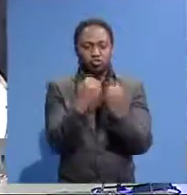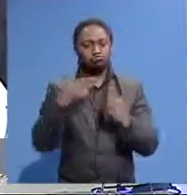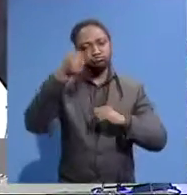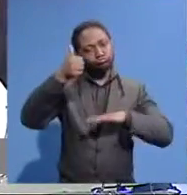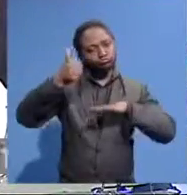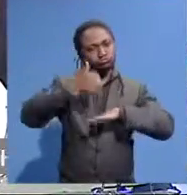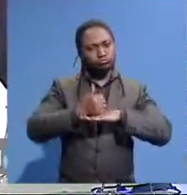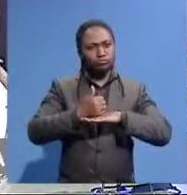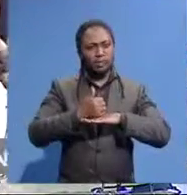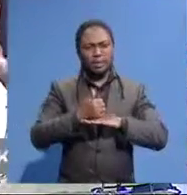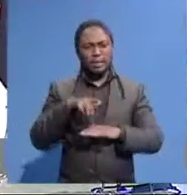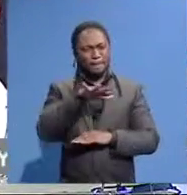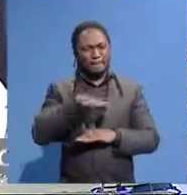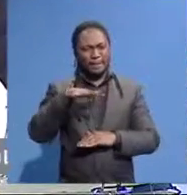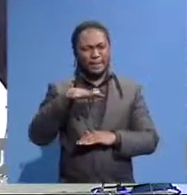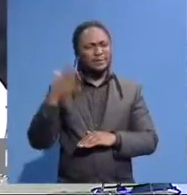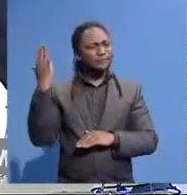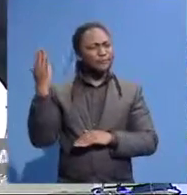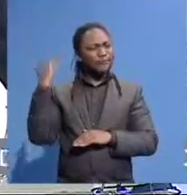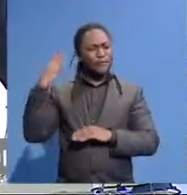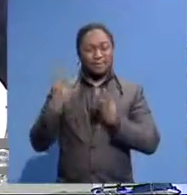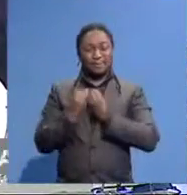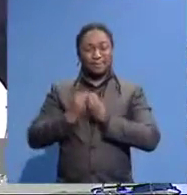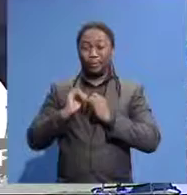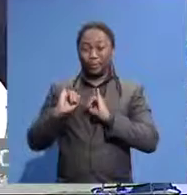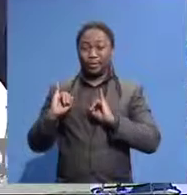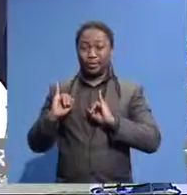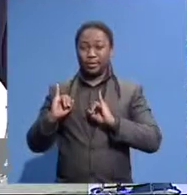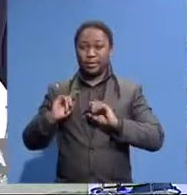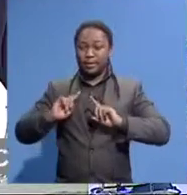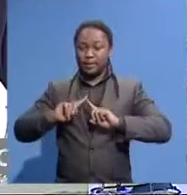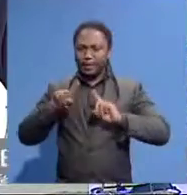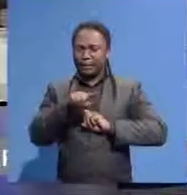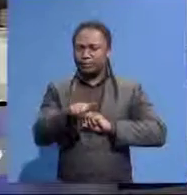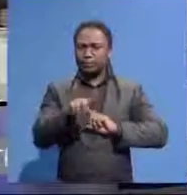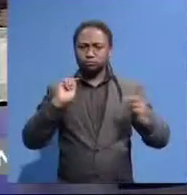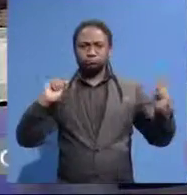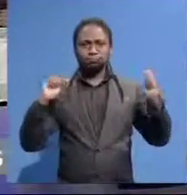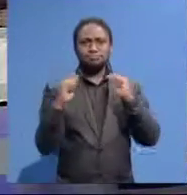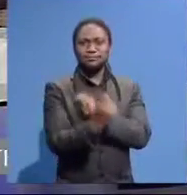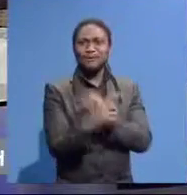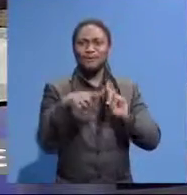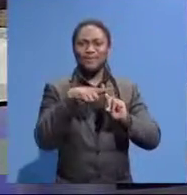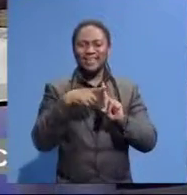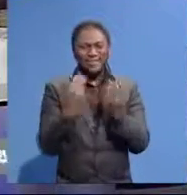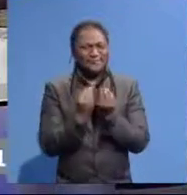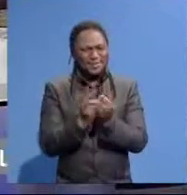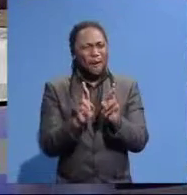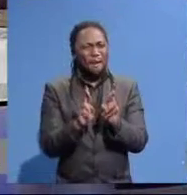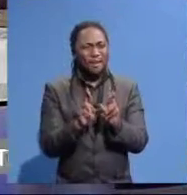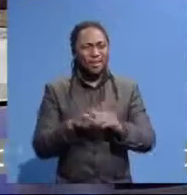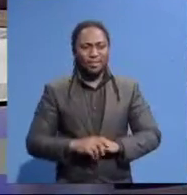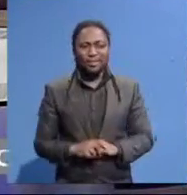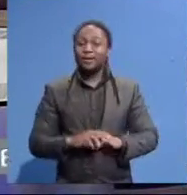has happened in Sharpeville, and out of the ashes has come. It's really a symbol of hope, isn't it? It really is, and I'll always